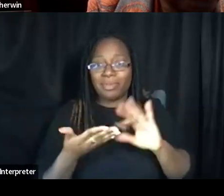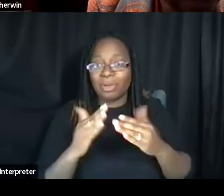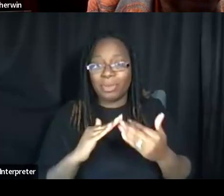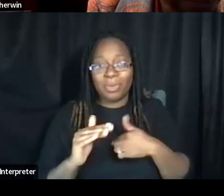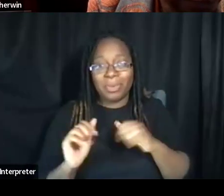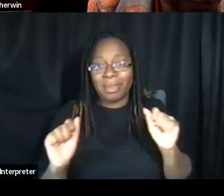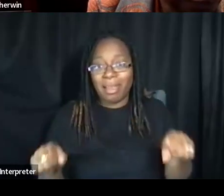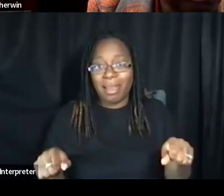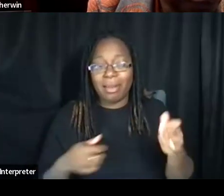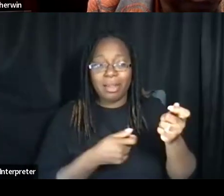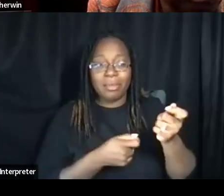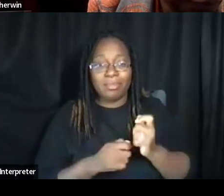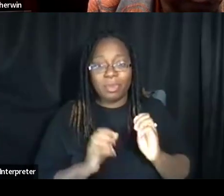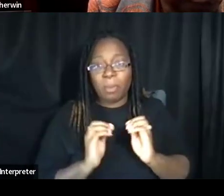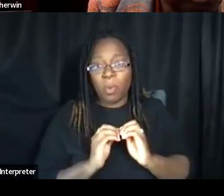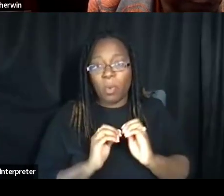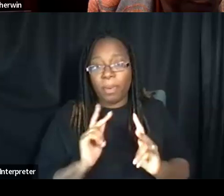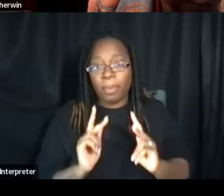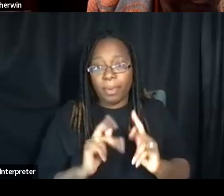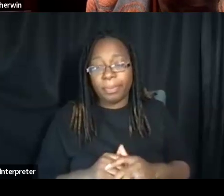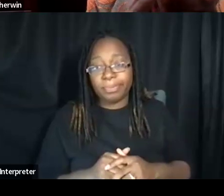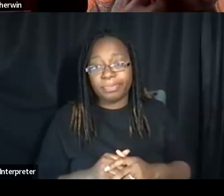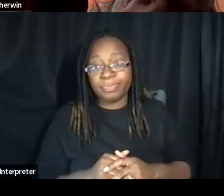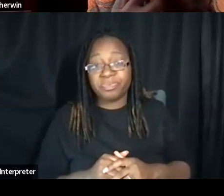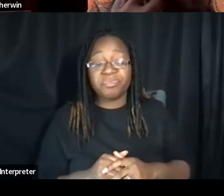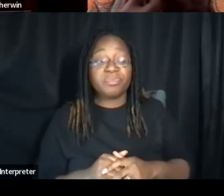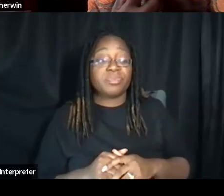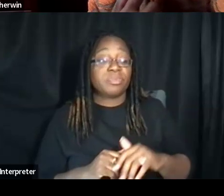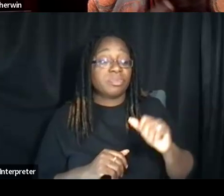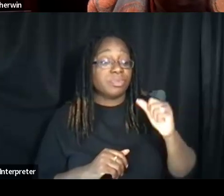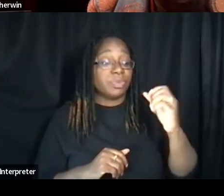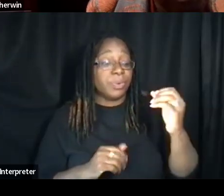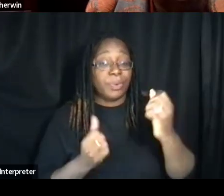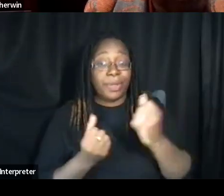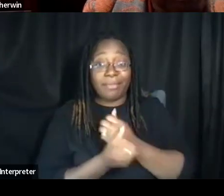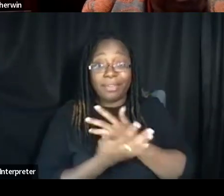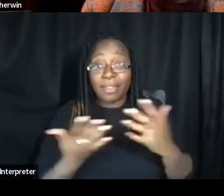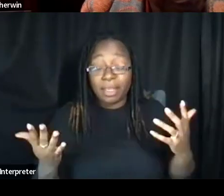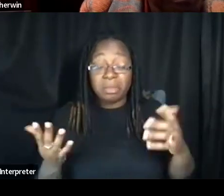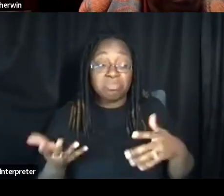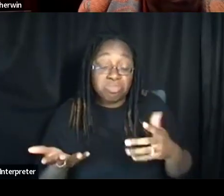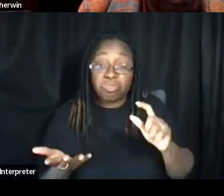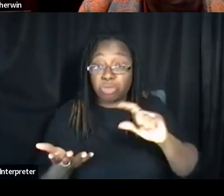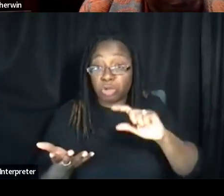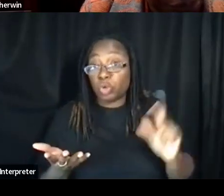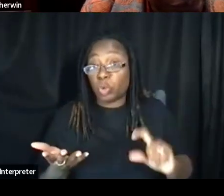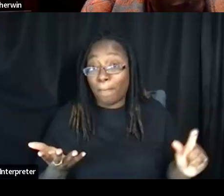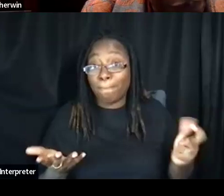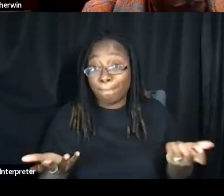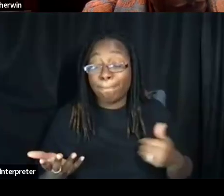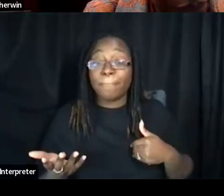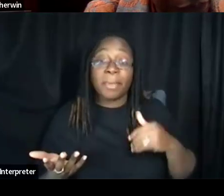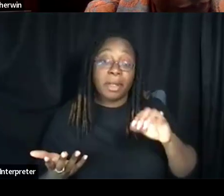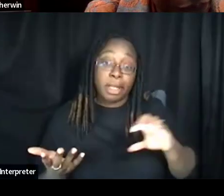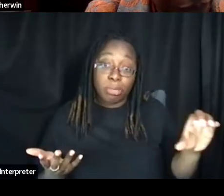bringing more folks in. So everything was on Zoom. Everything had captions. We